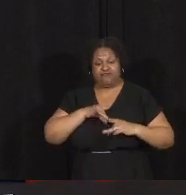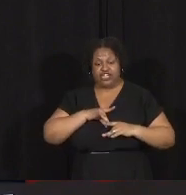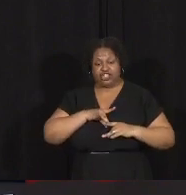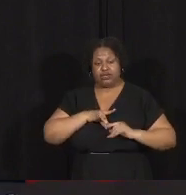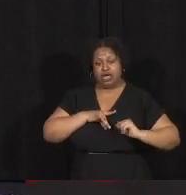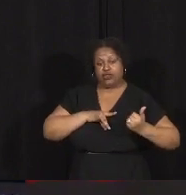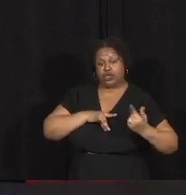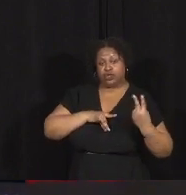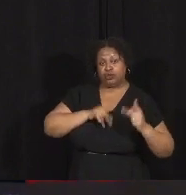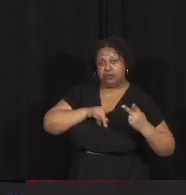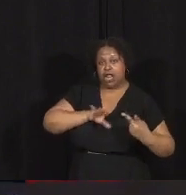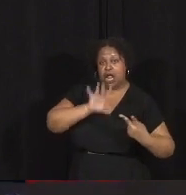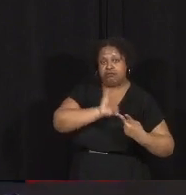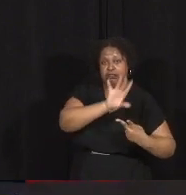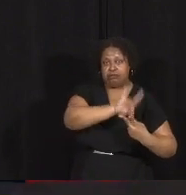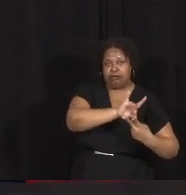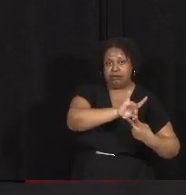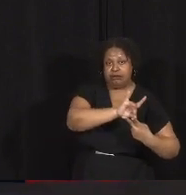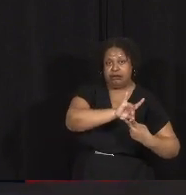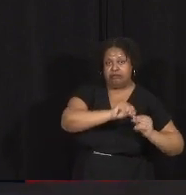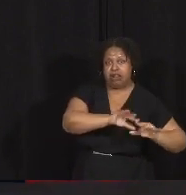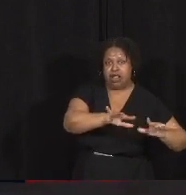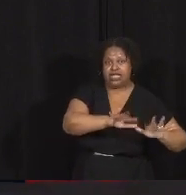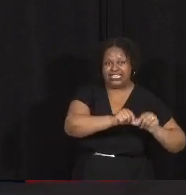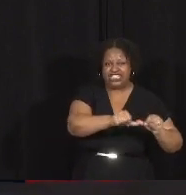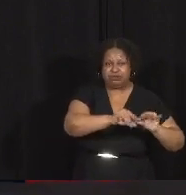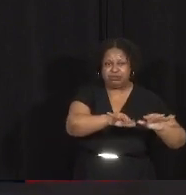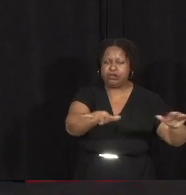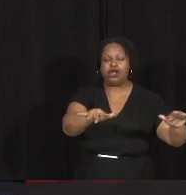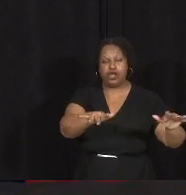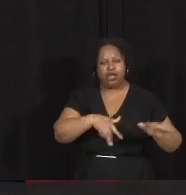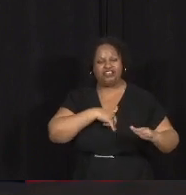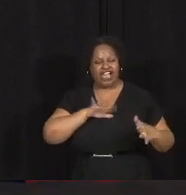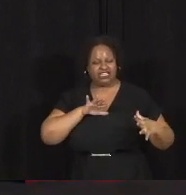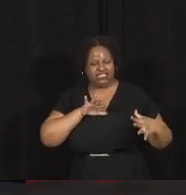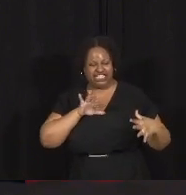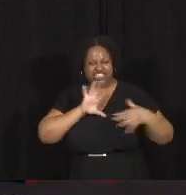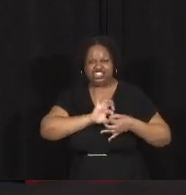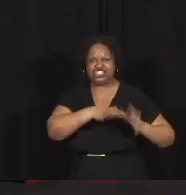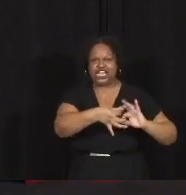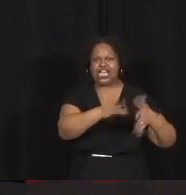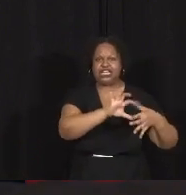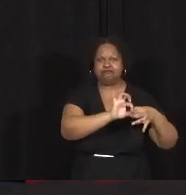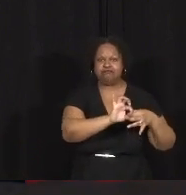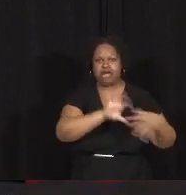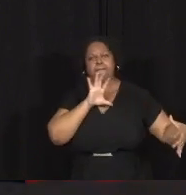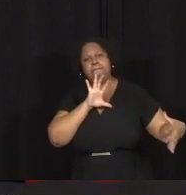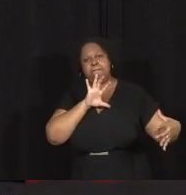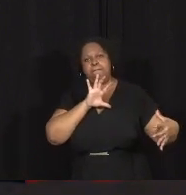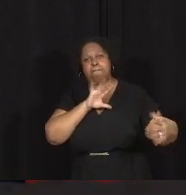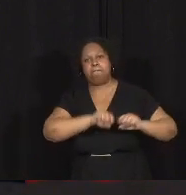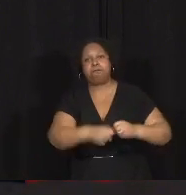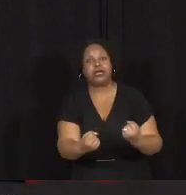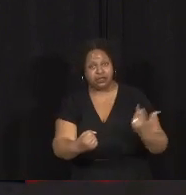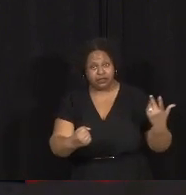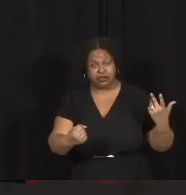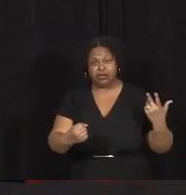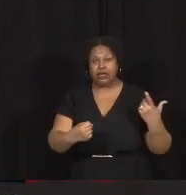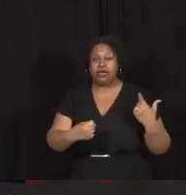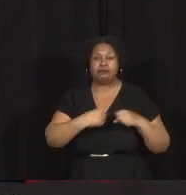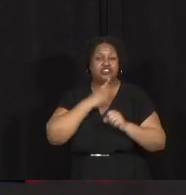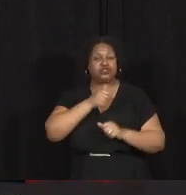one of us realize that we have a personal responsibility and a personal opportunity to do